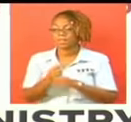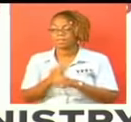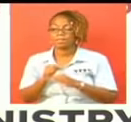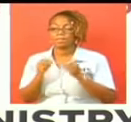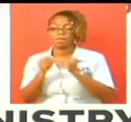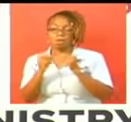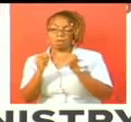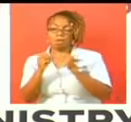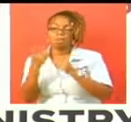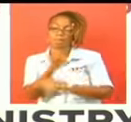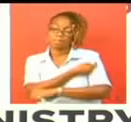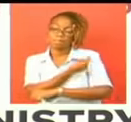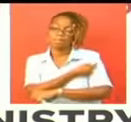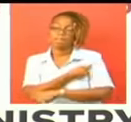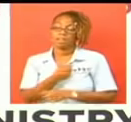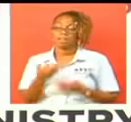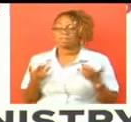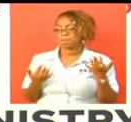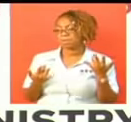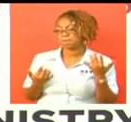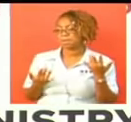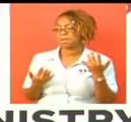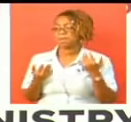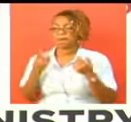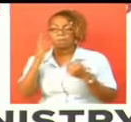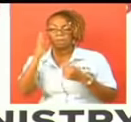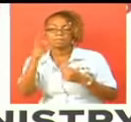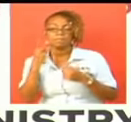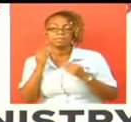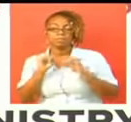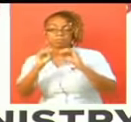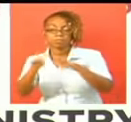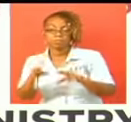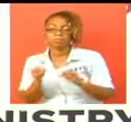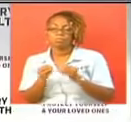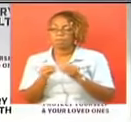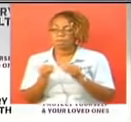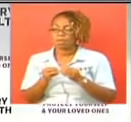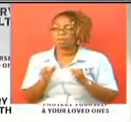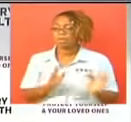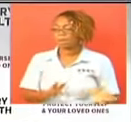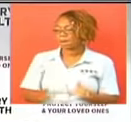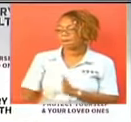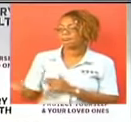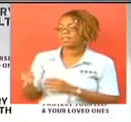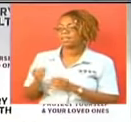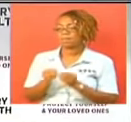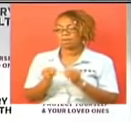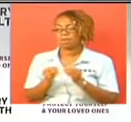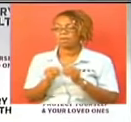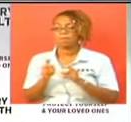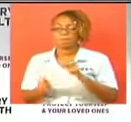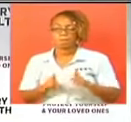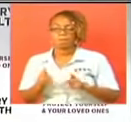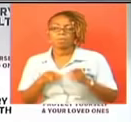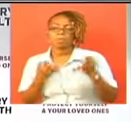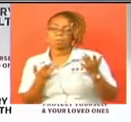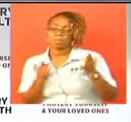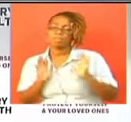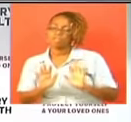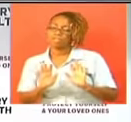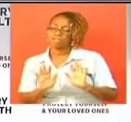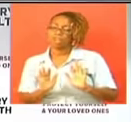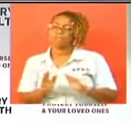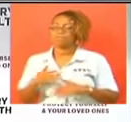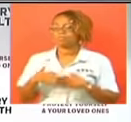time when additional arms of the strategy are implemented. Thank you, Dr. Hines. We'll take the follow-up question from